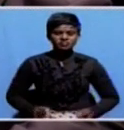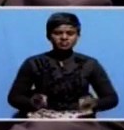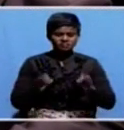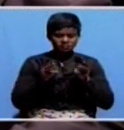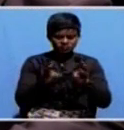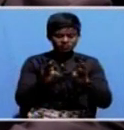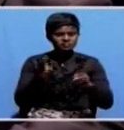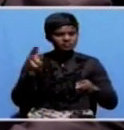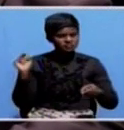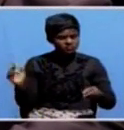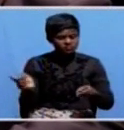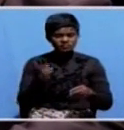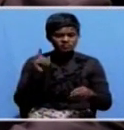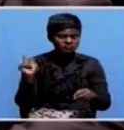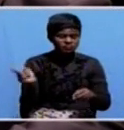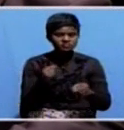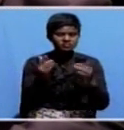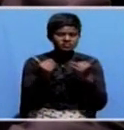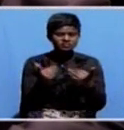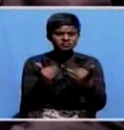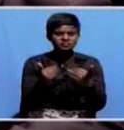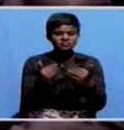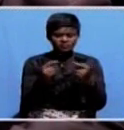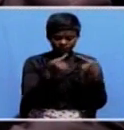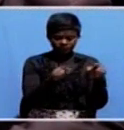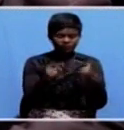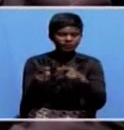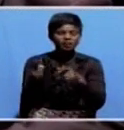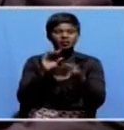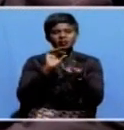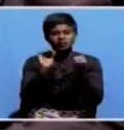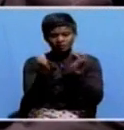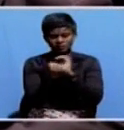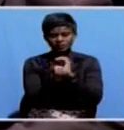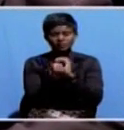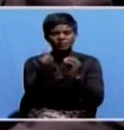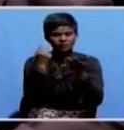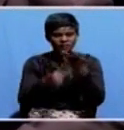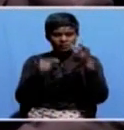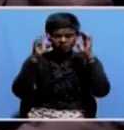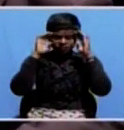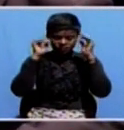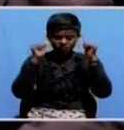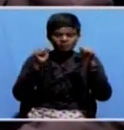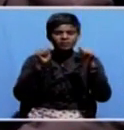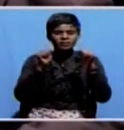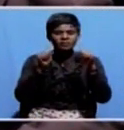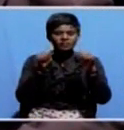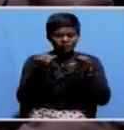are always rotten eggs who will do the opposite of what the president